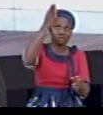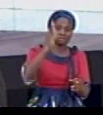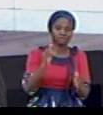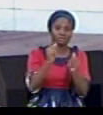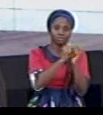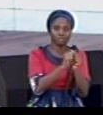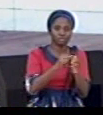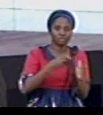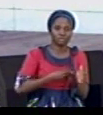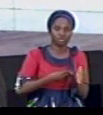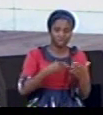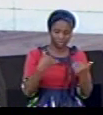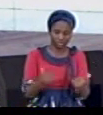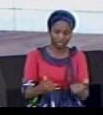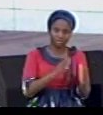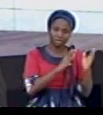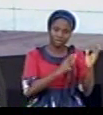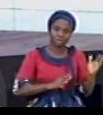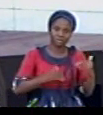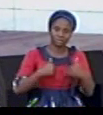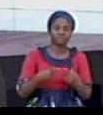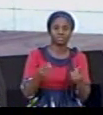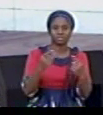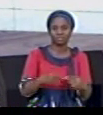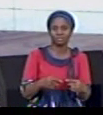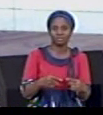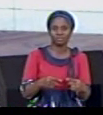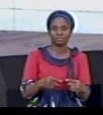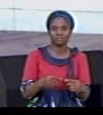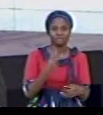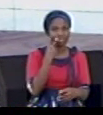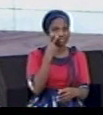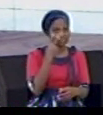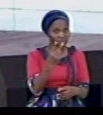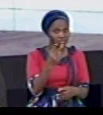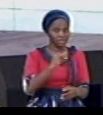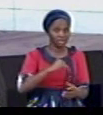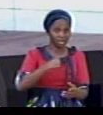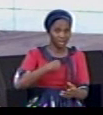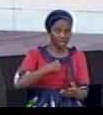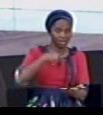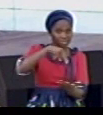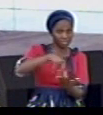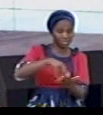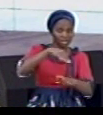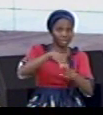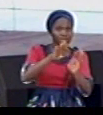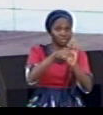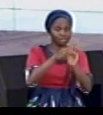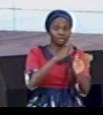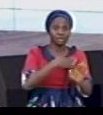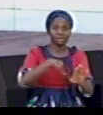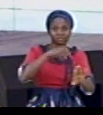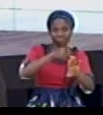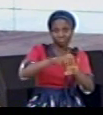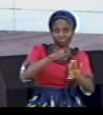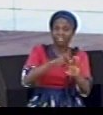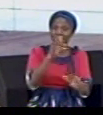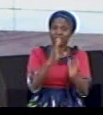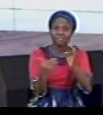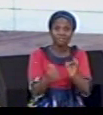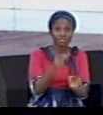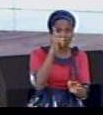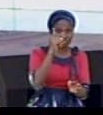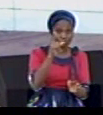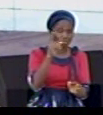Christ has come. Behold, I stand at the door and knock. If anyone